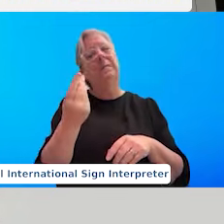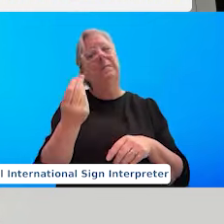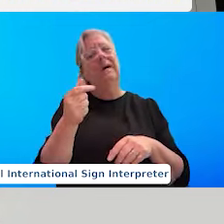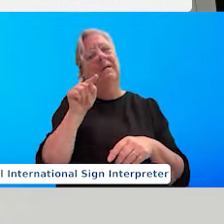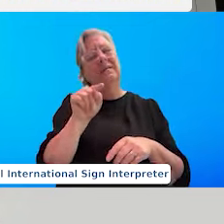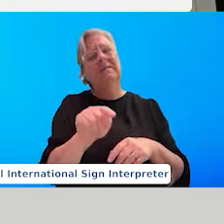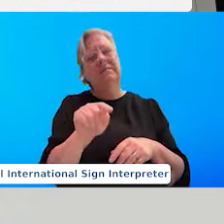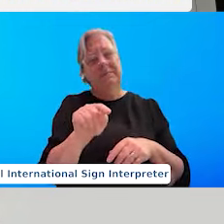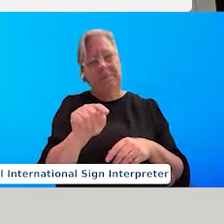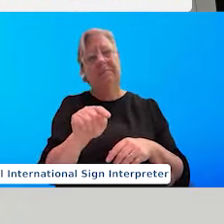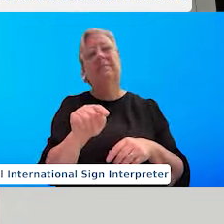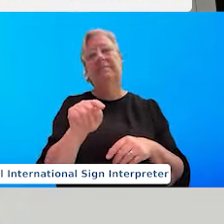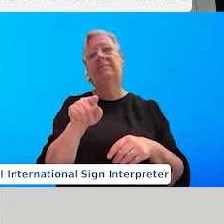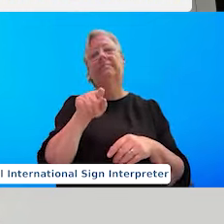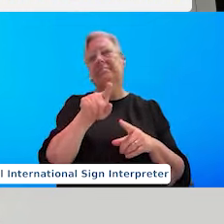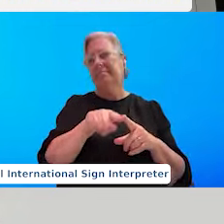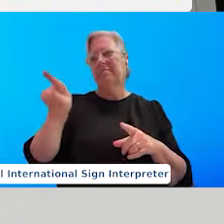almost